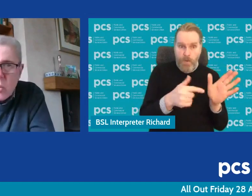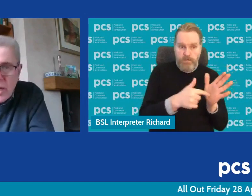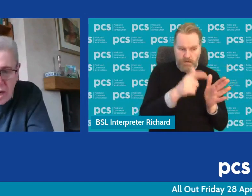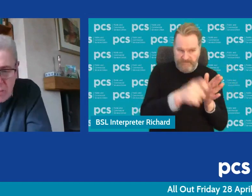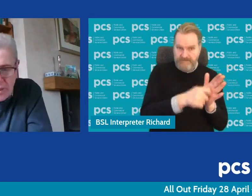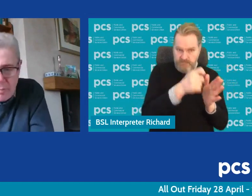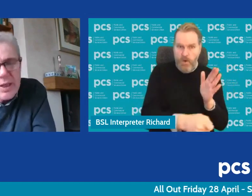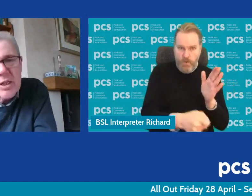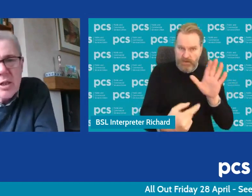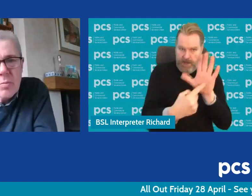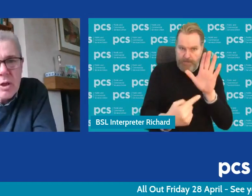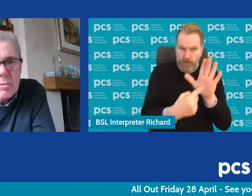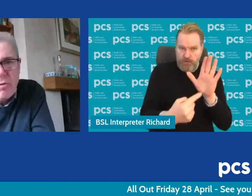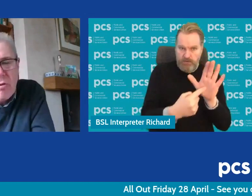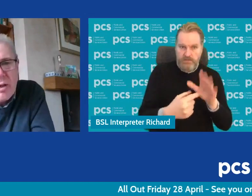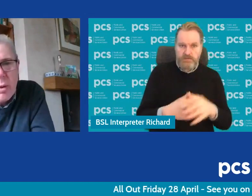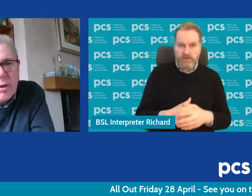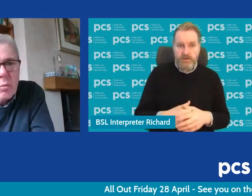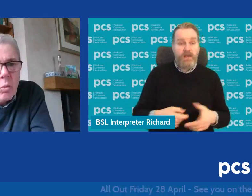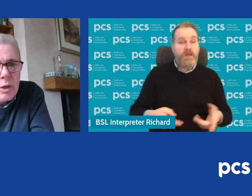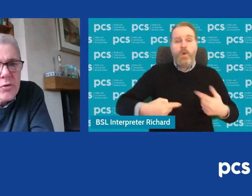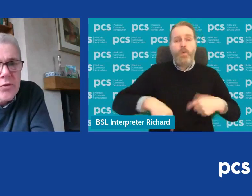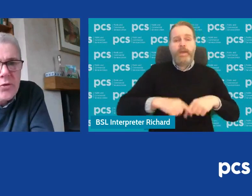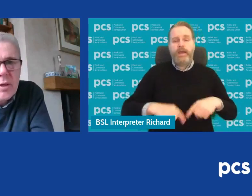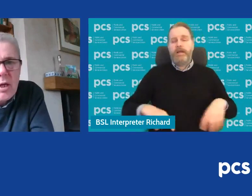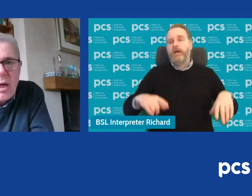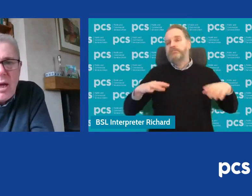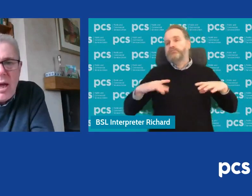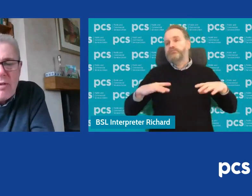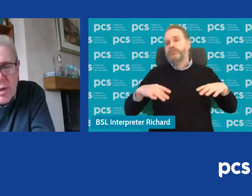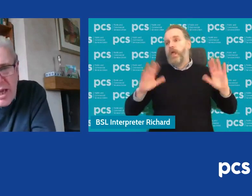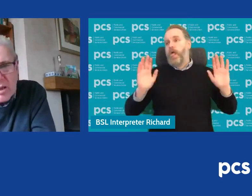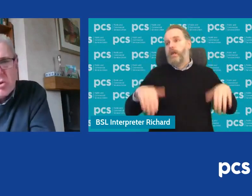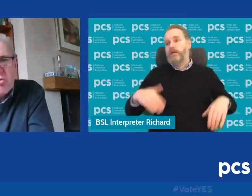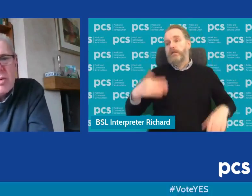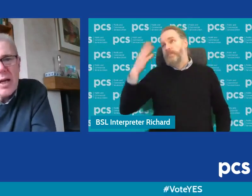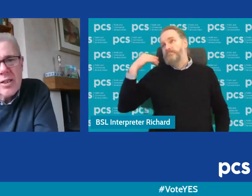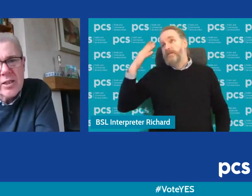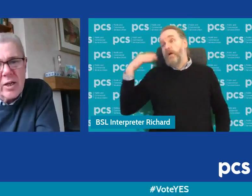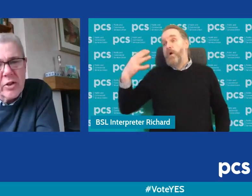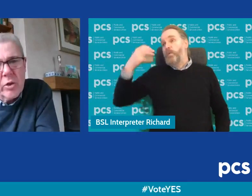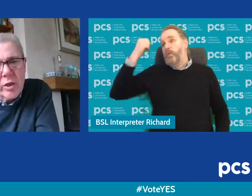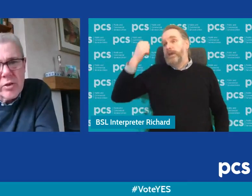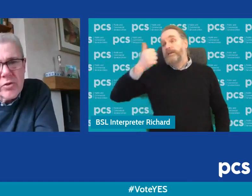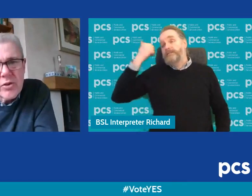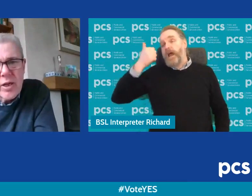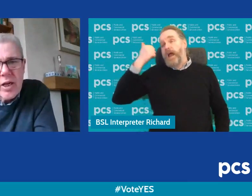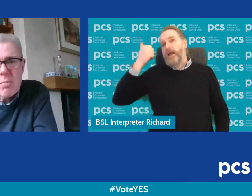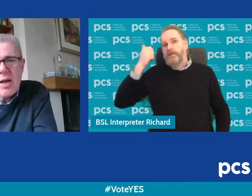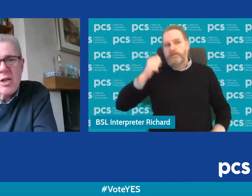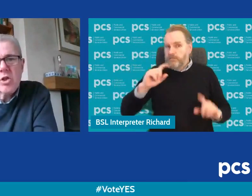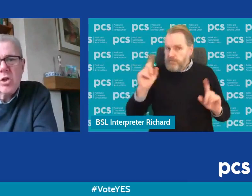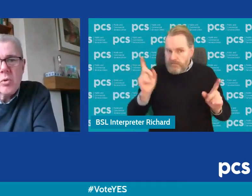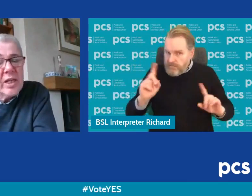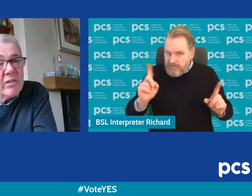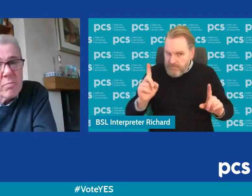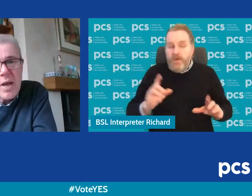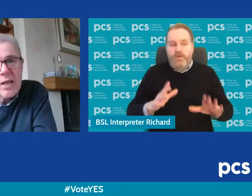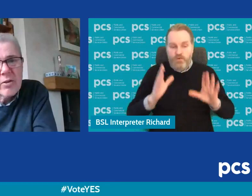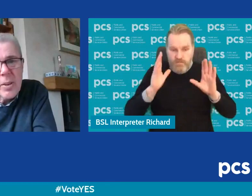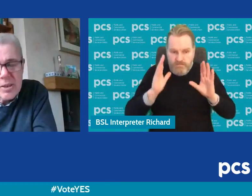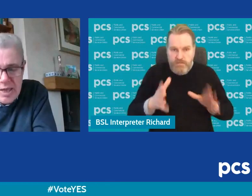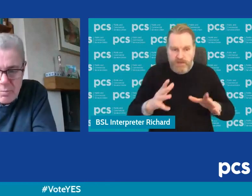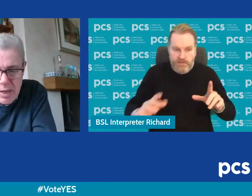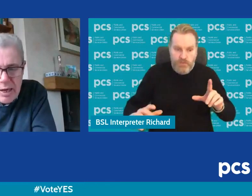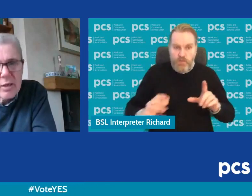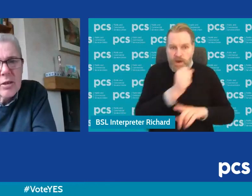stress we can't be complacent because we've already won once. Everyone else who's reballoted in other unions has managed to do even